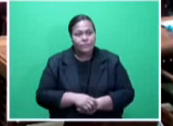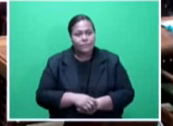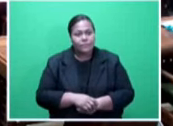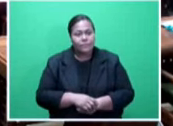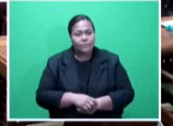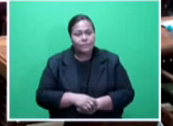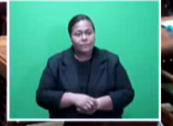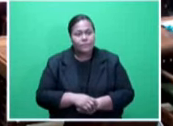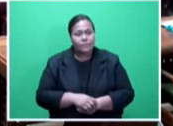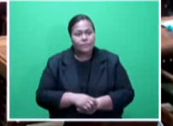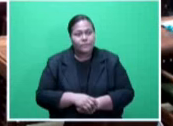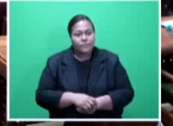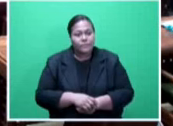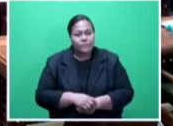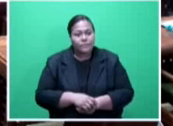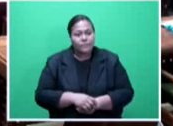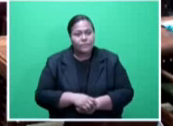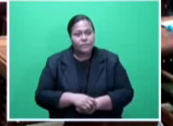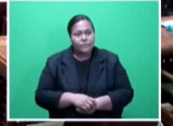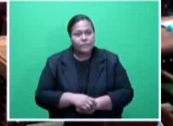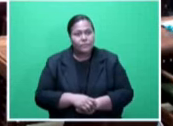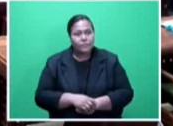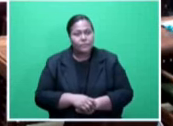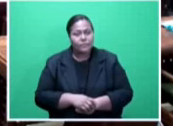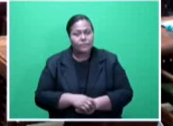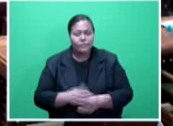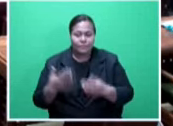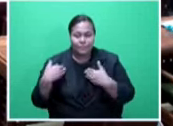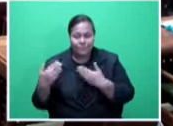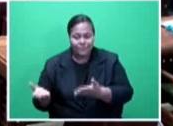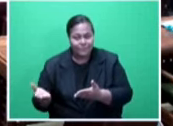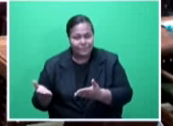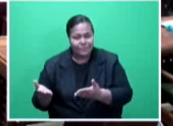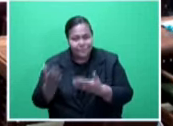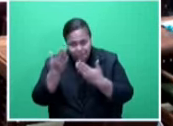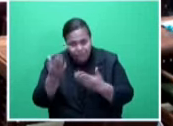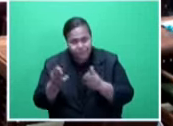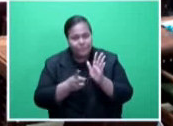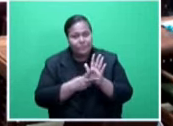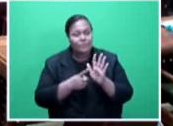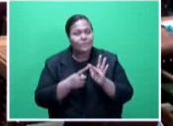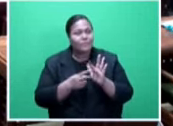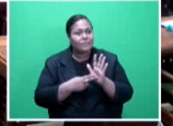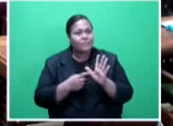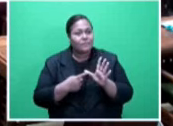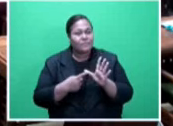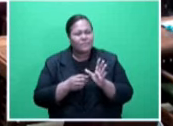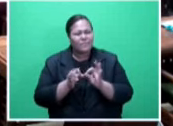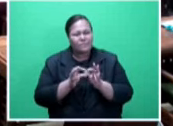And I give the floor to the Honourable Veena Bhatnagar to ask question